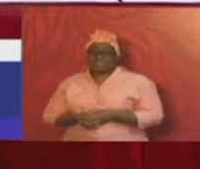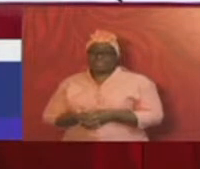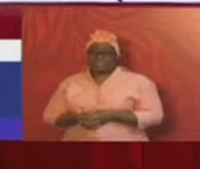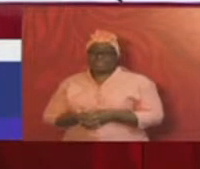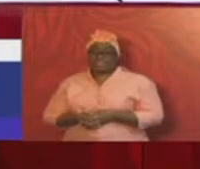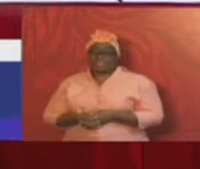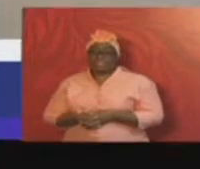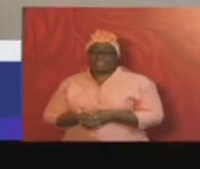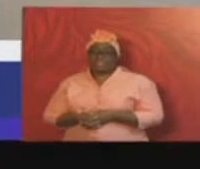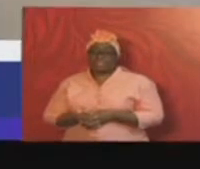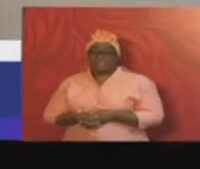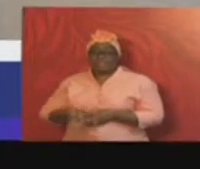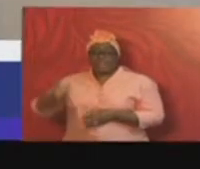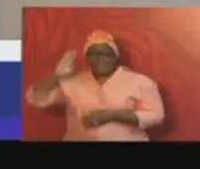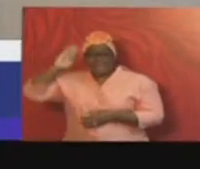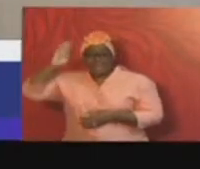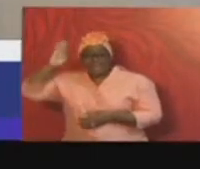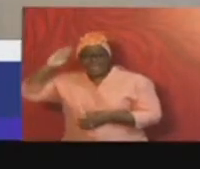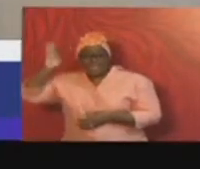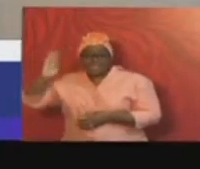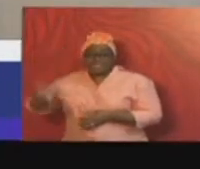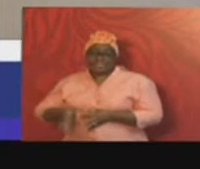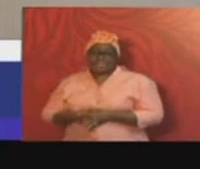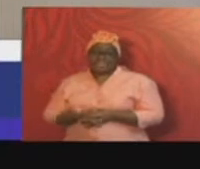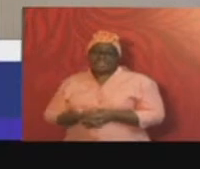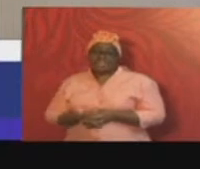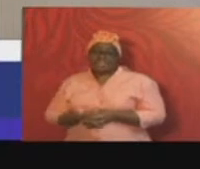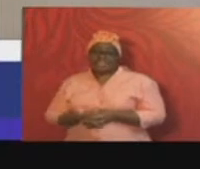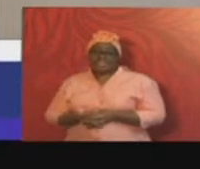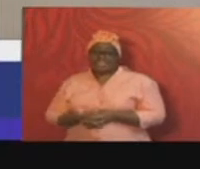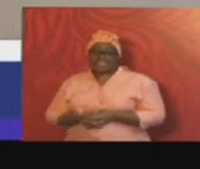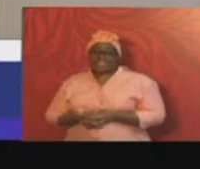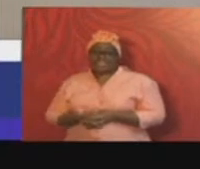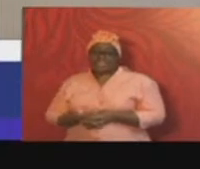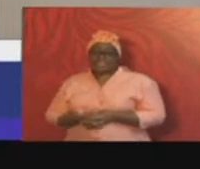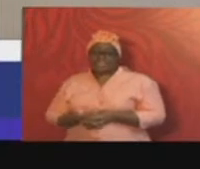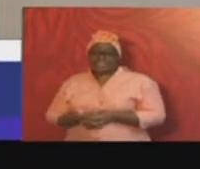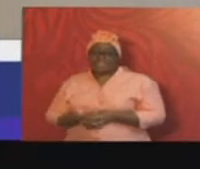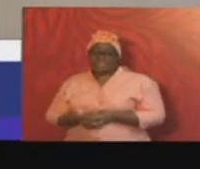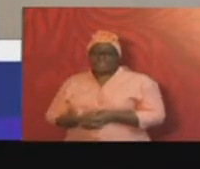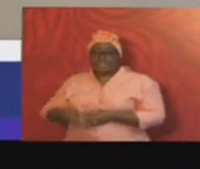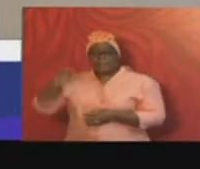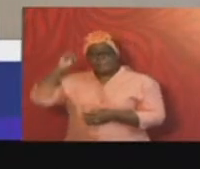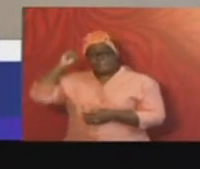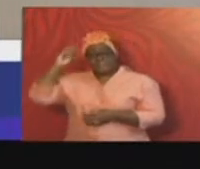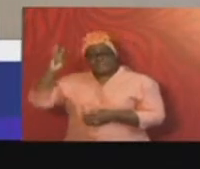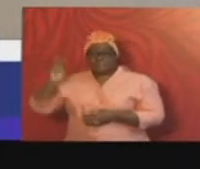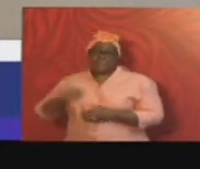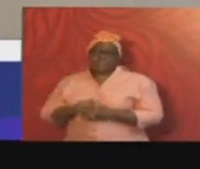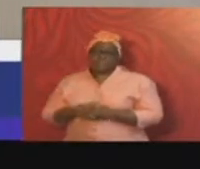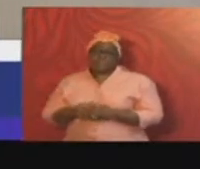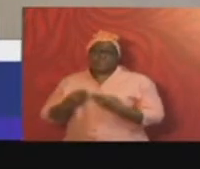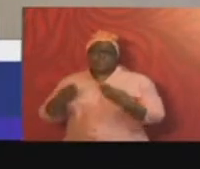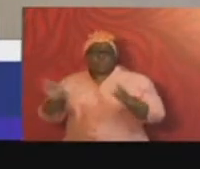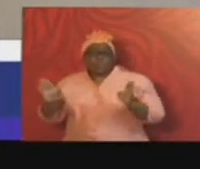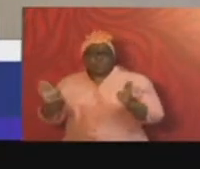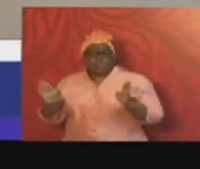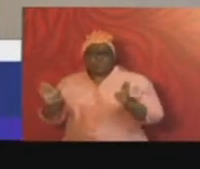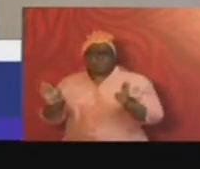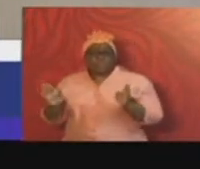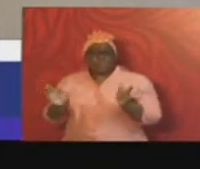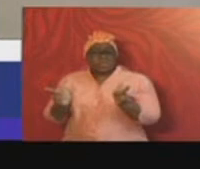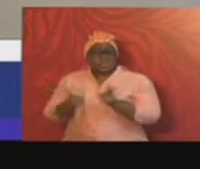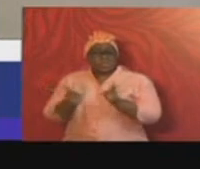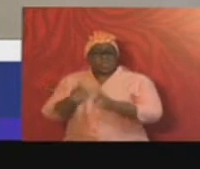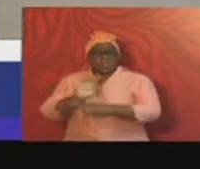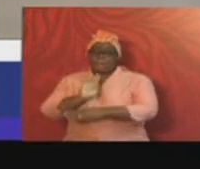Hi, Alicia Boucher from TV6 here again. Minister, during the reopening of the retail sector last